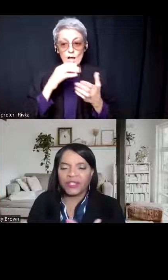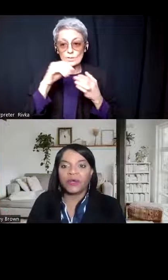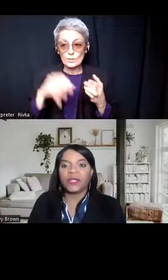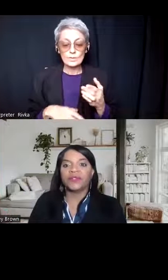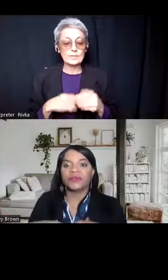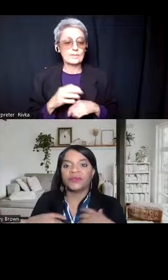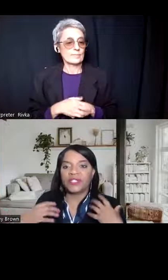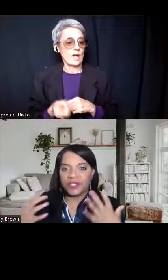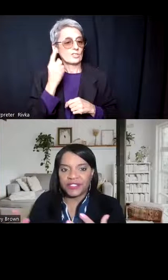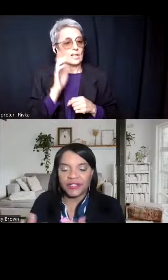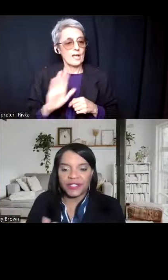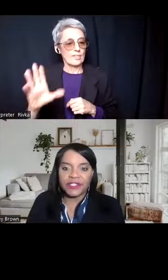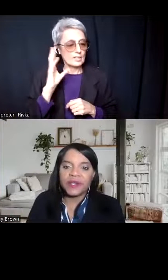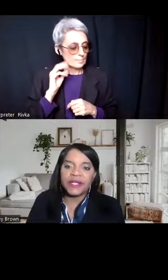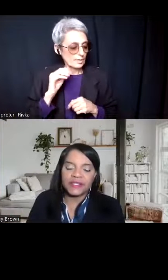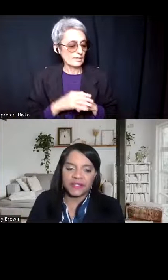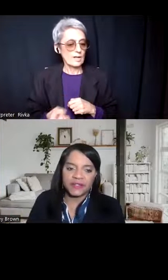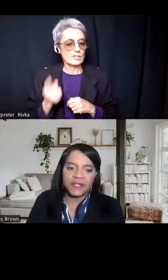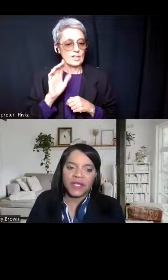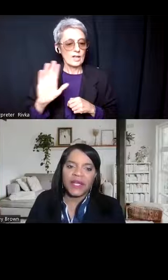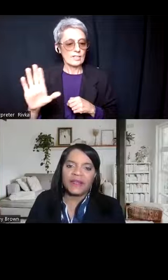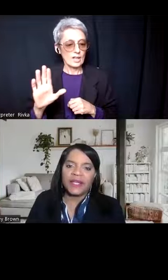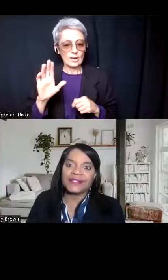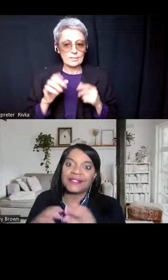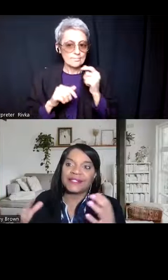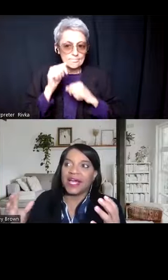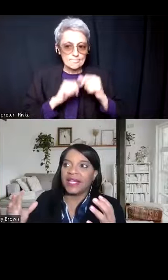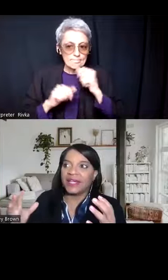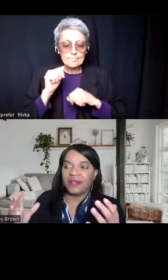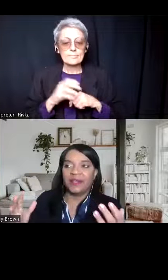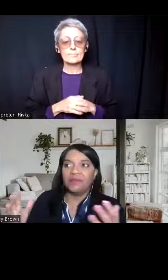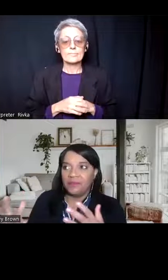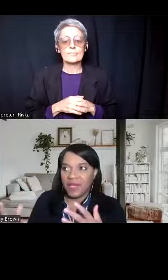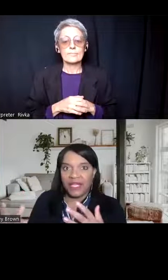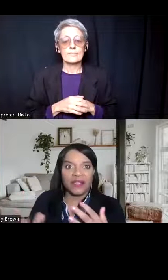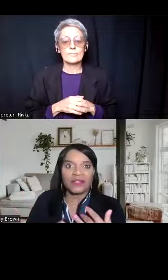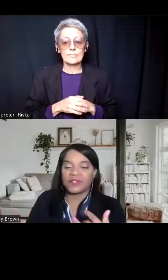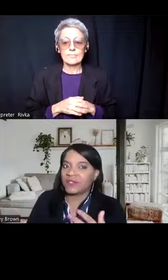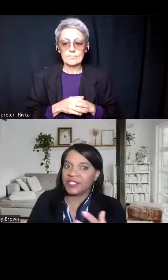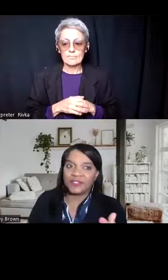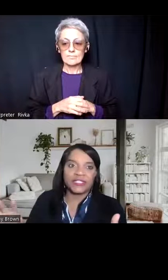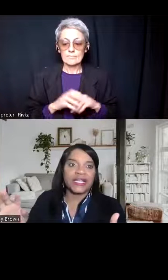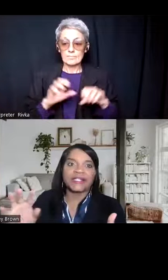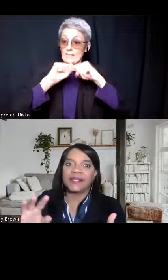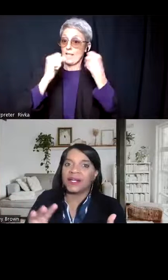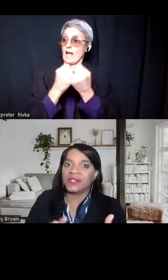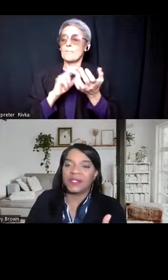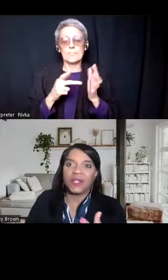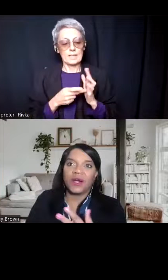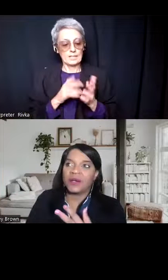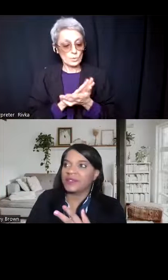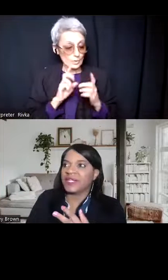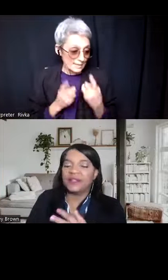understand what they're going through, to understand their experiences. And then as a society, meaning as a school district, as